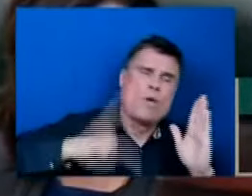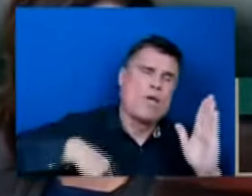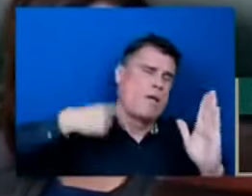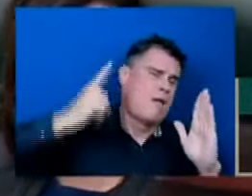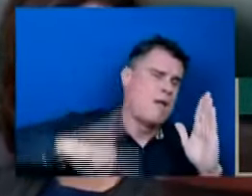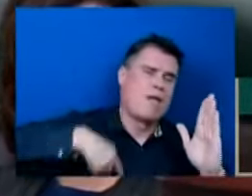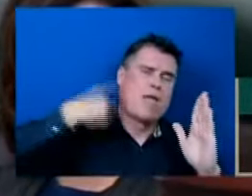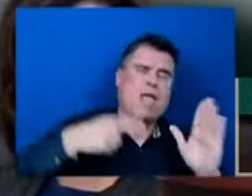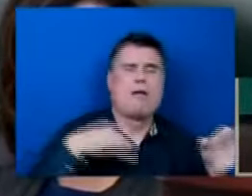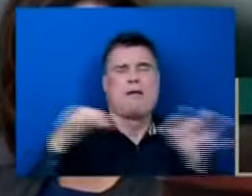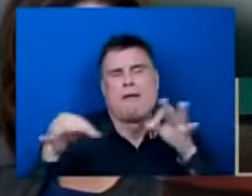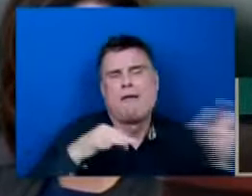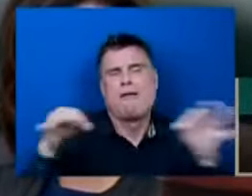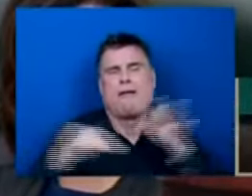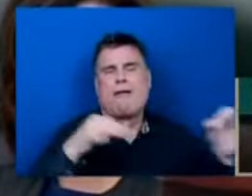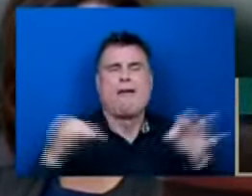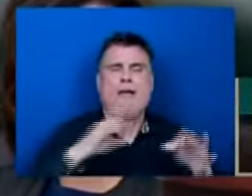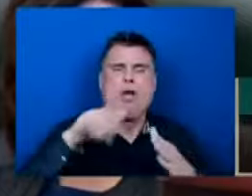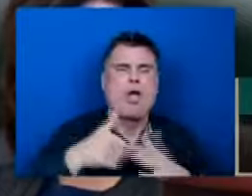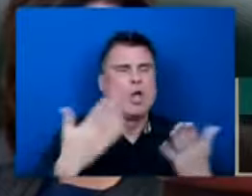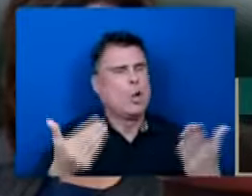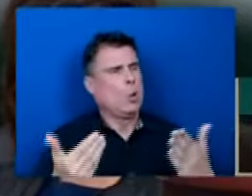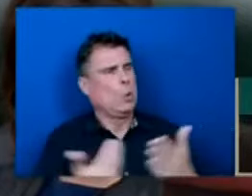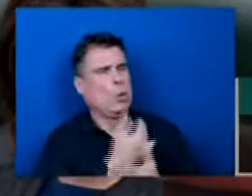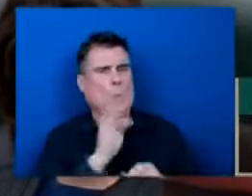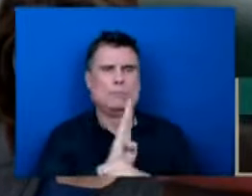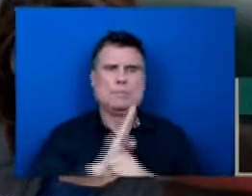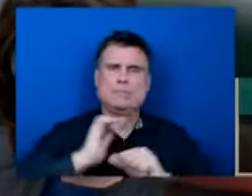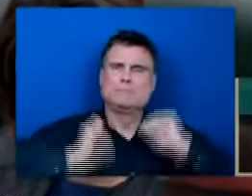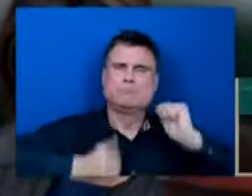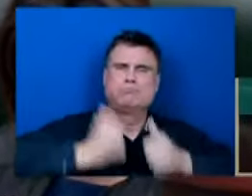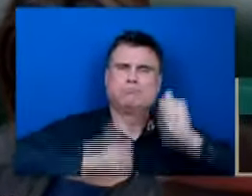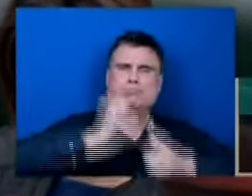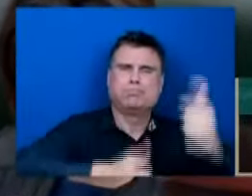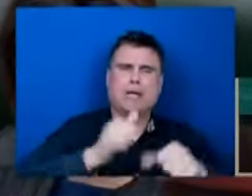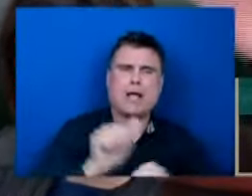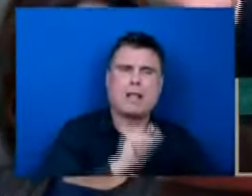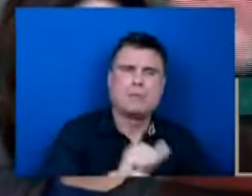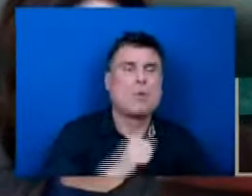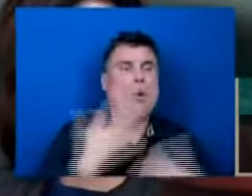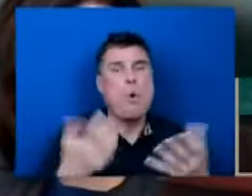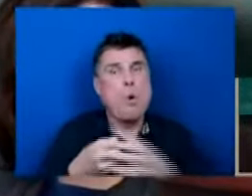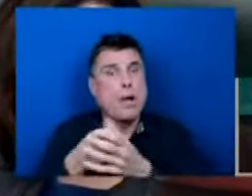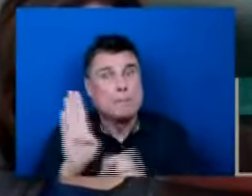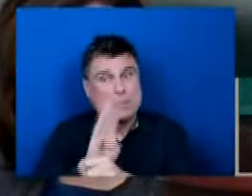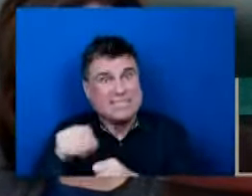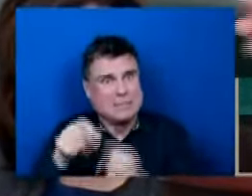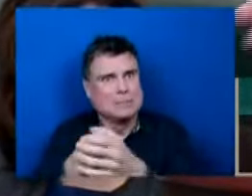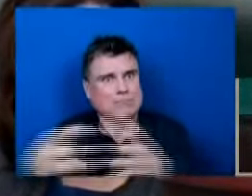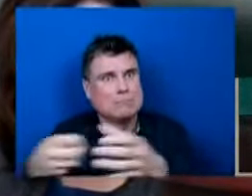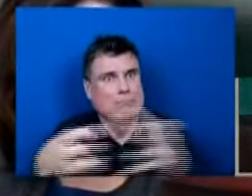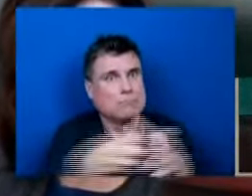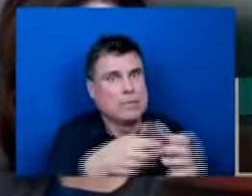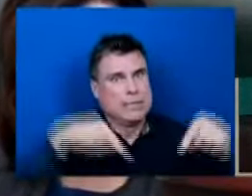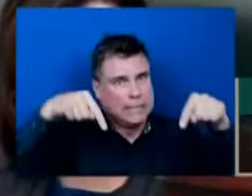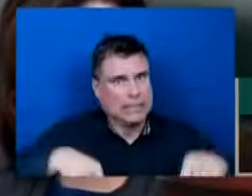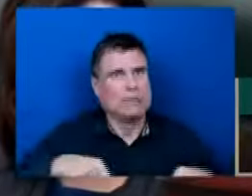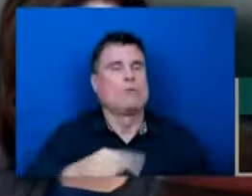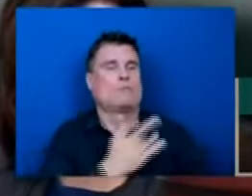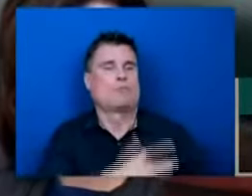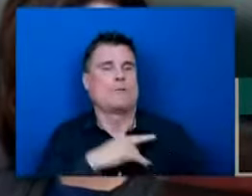expansions that are underway or have been announced in this province. Meanwhile, in January, while Canada